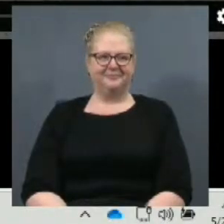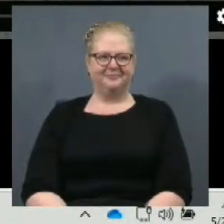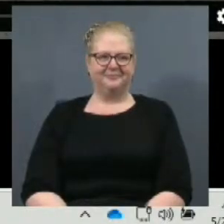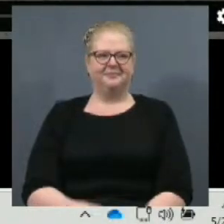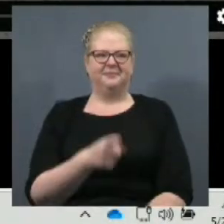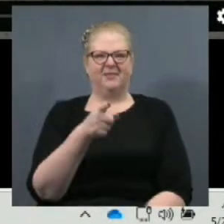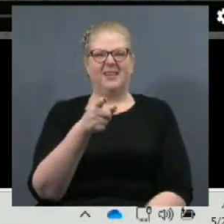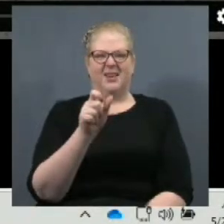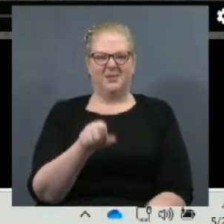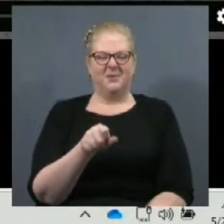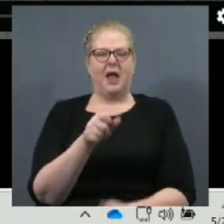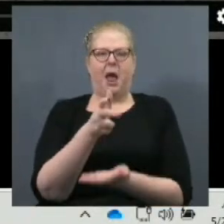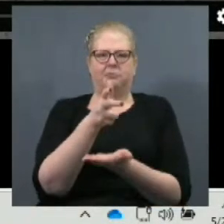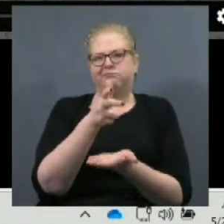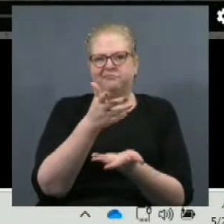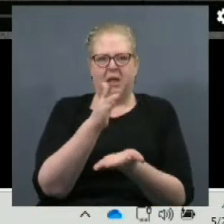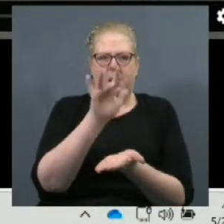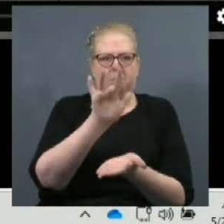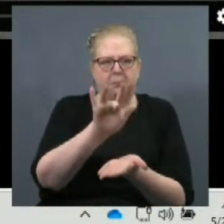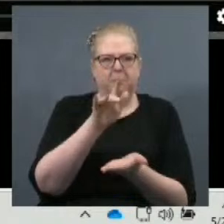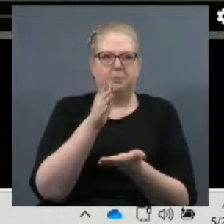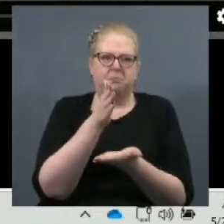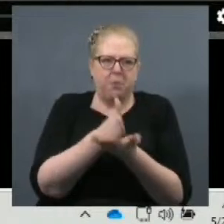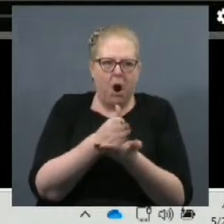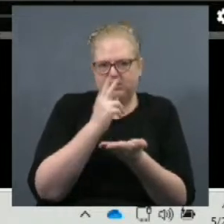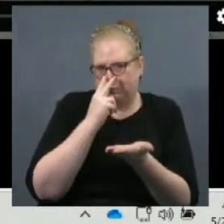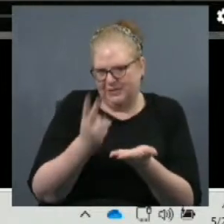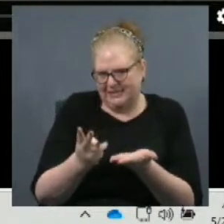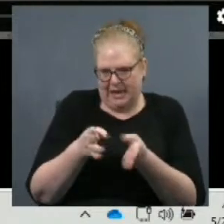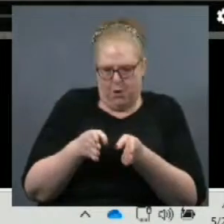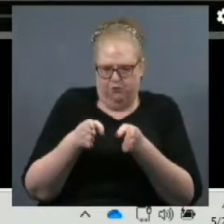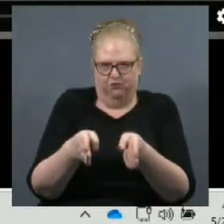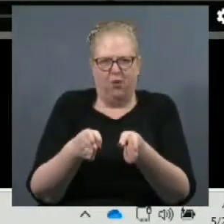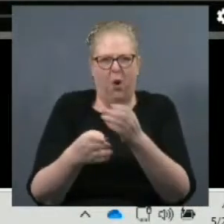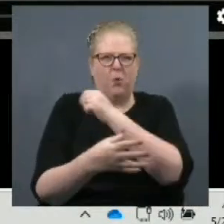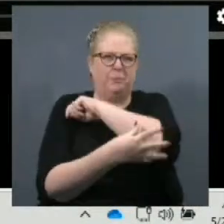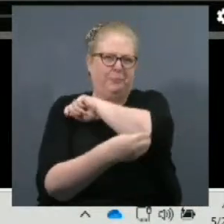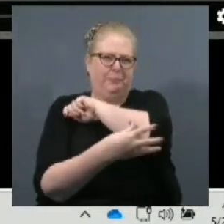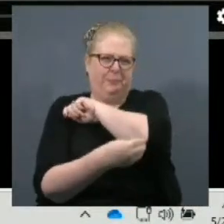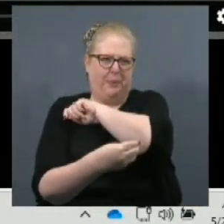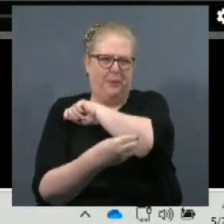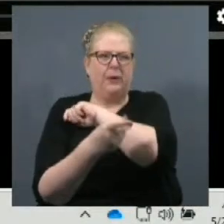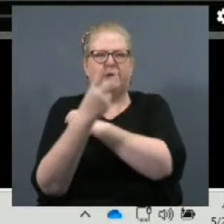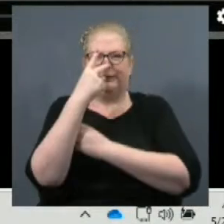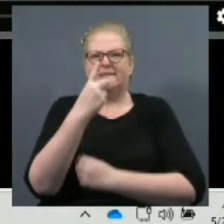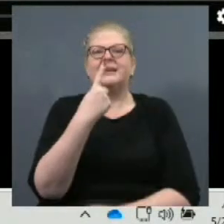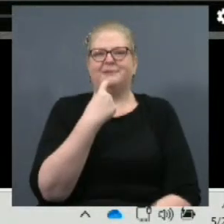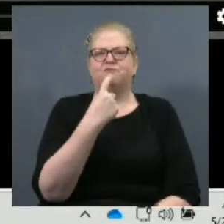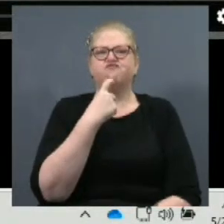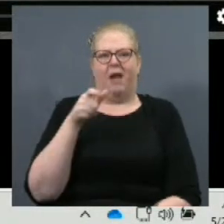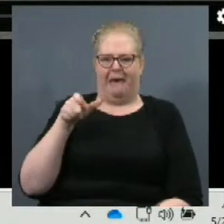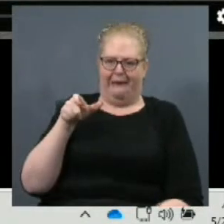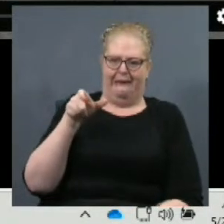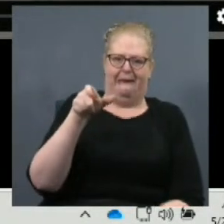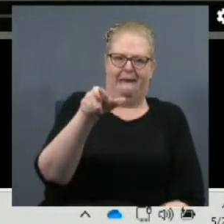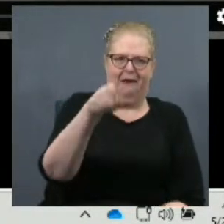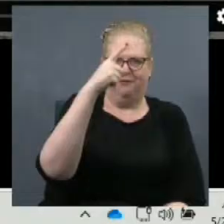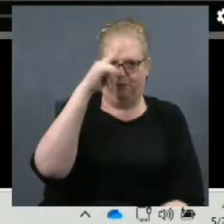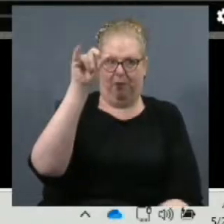And you can kind of pause and see how poor the conditions are. And you can see it's all red, color-coded red on the